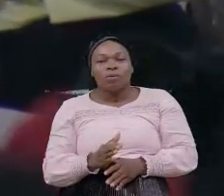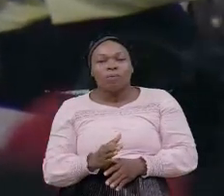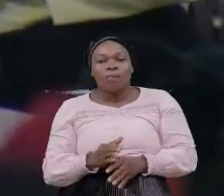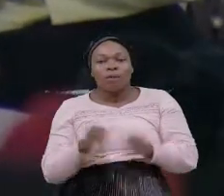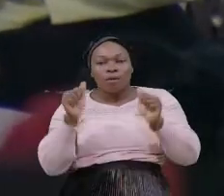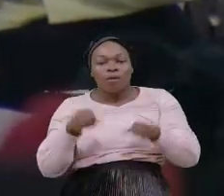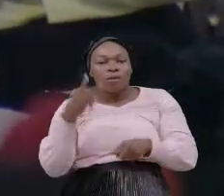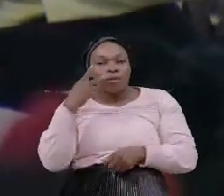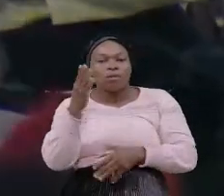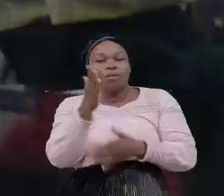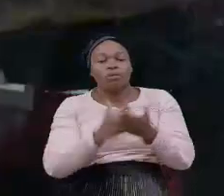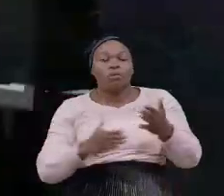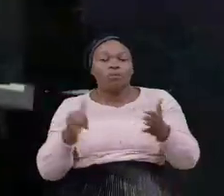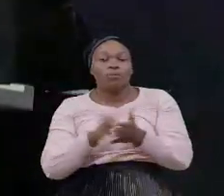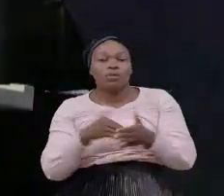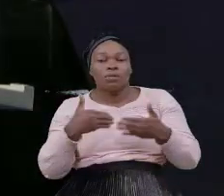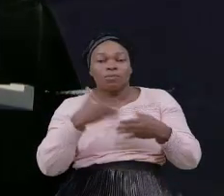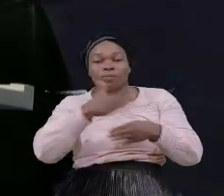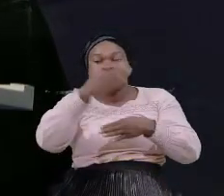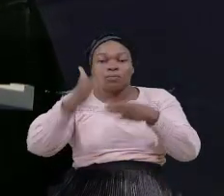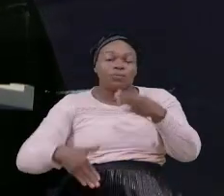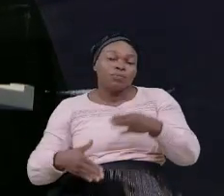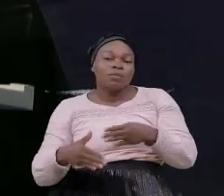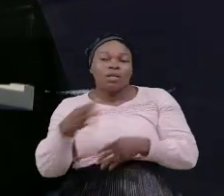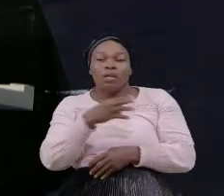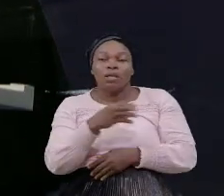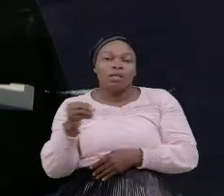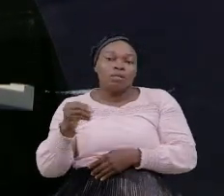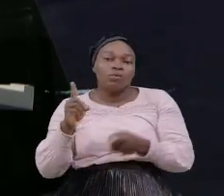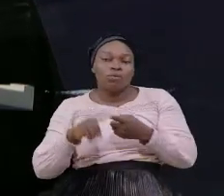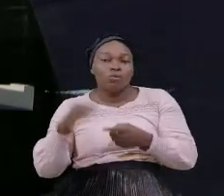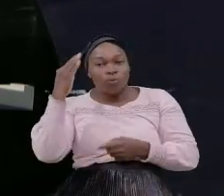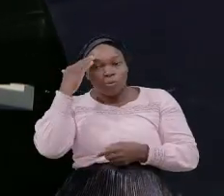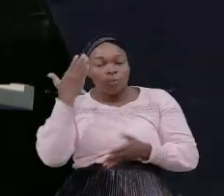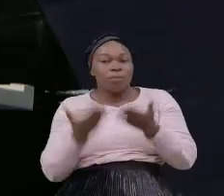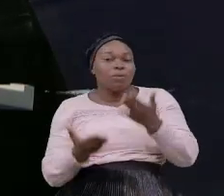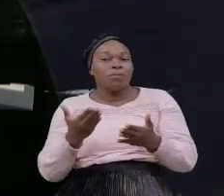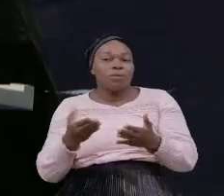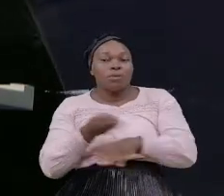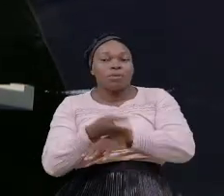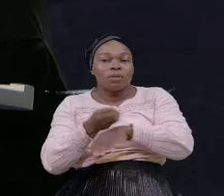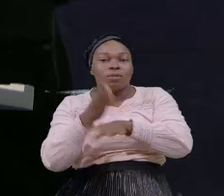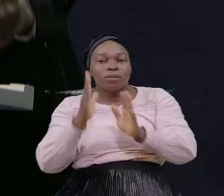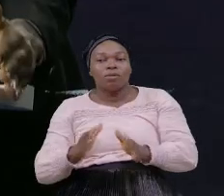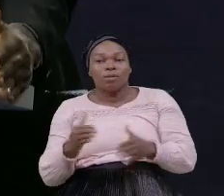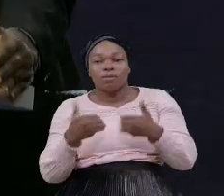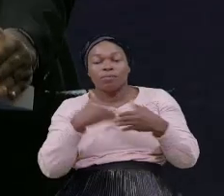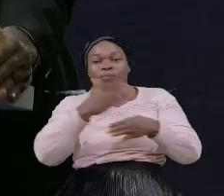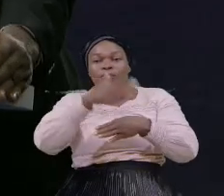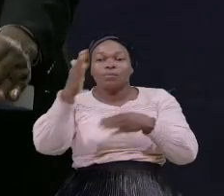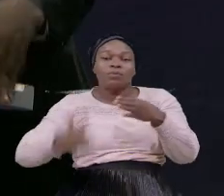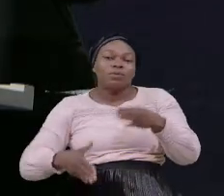Please, I need information. Let me start by left-hand side to the, my own left-hand side, but your own right-hand side to the